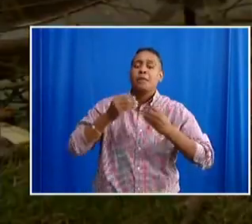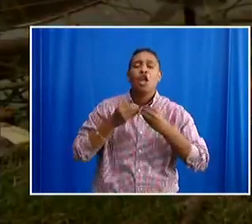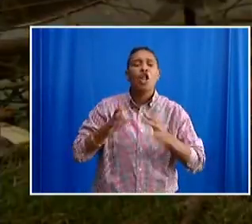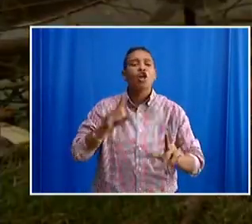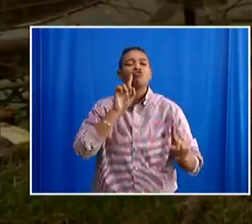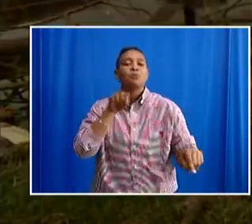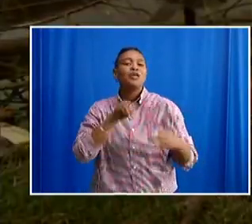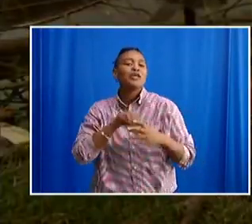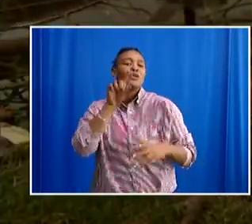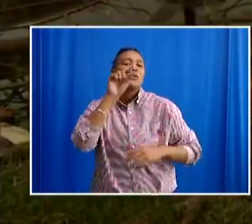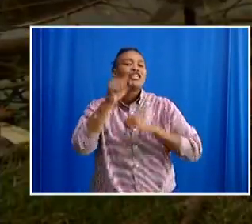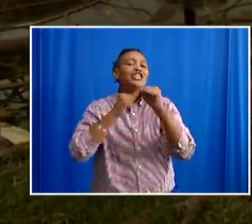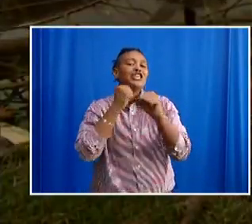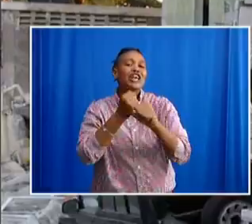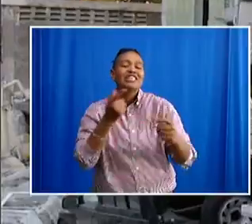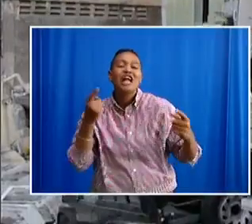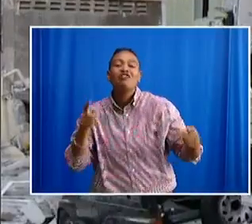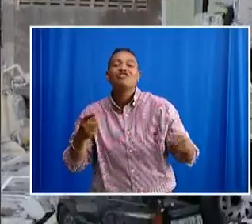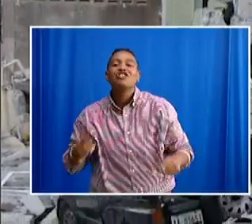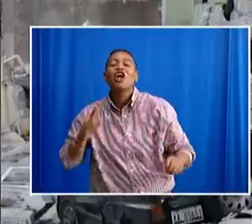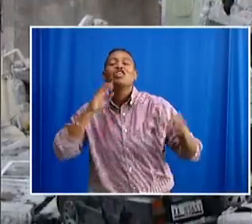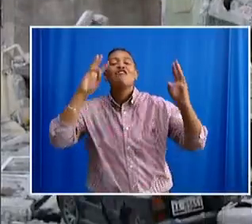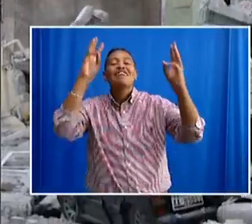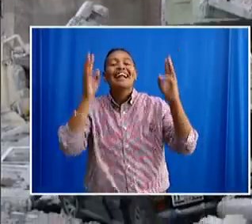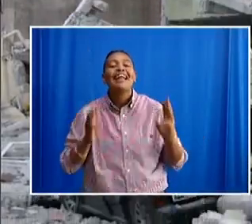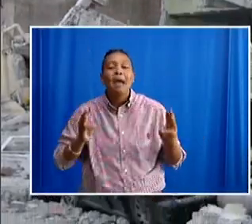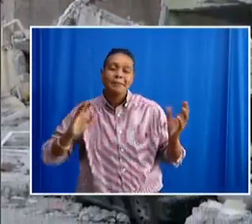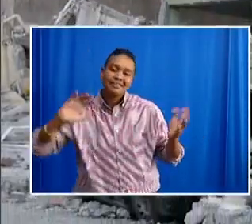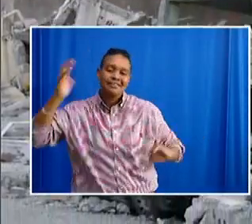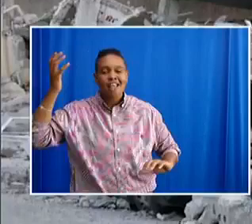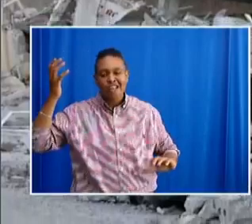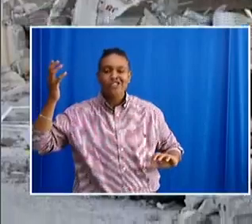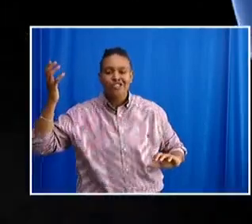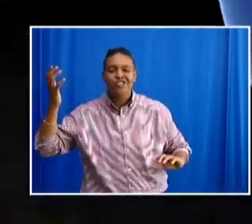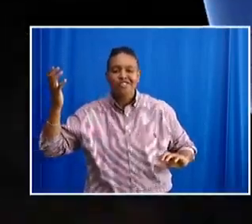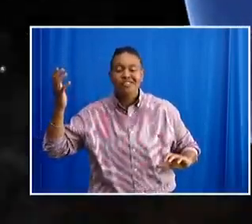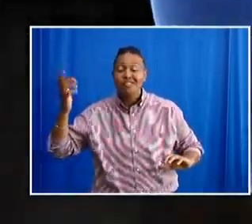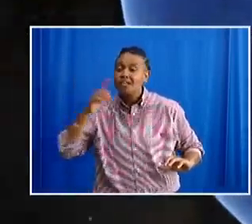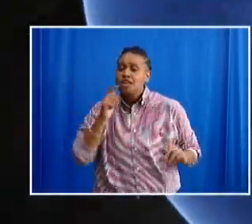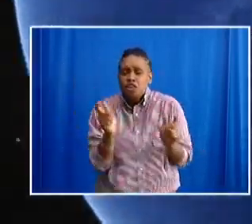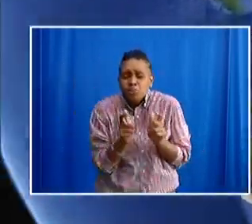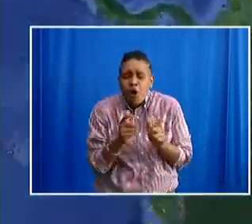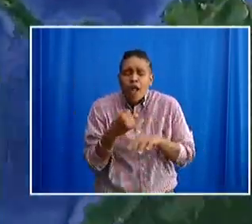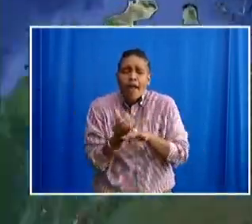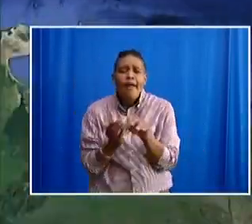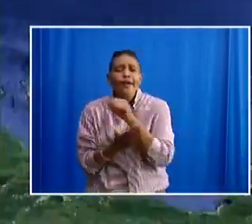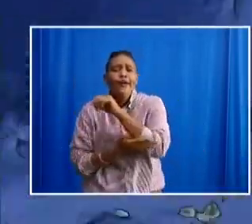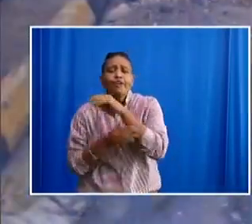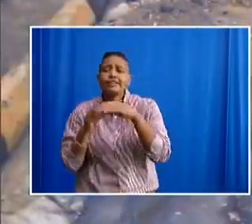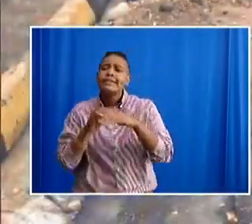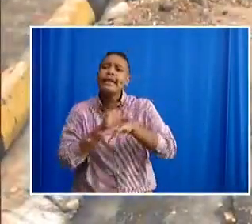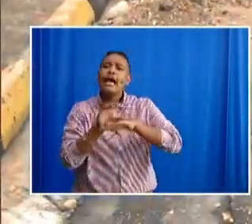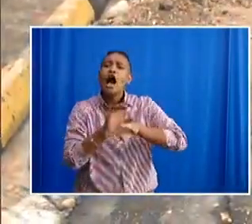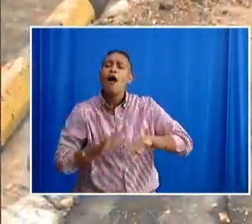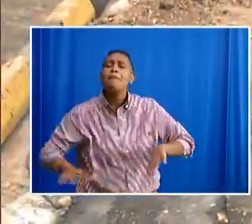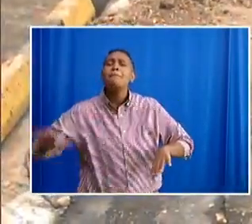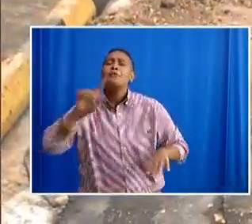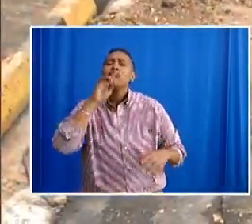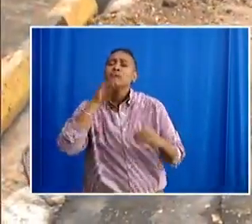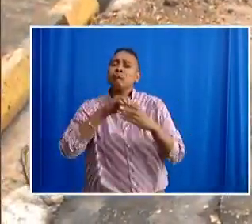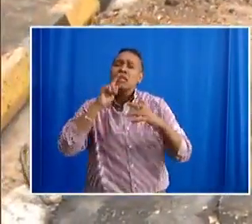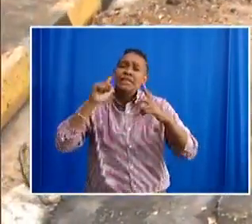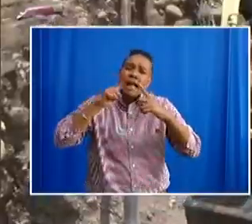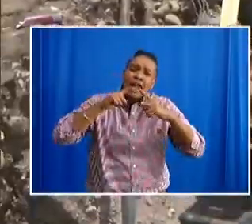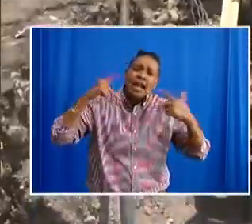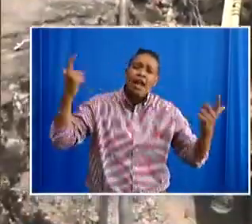20 years as a result of climate-related disasters. Small island states of the Caribbean account for the